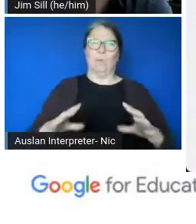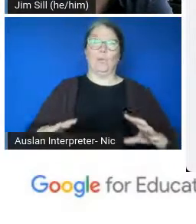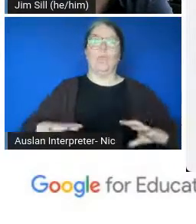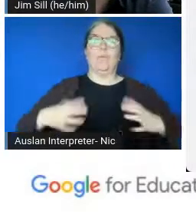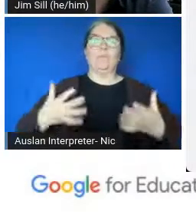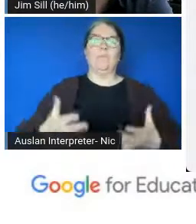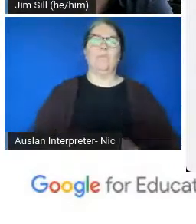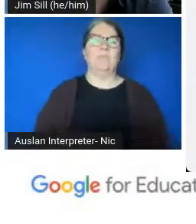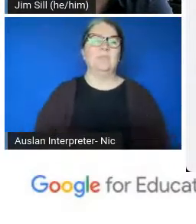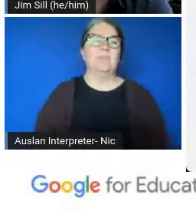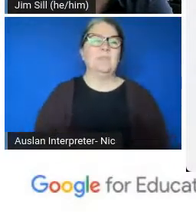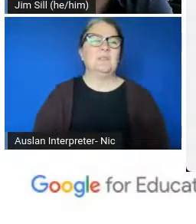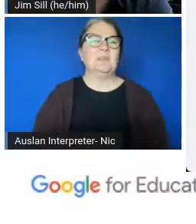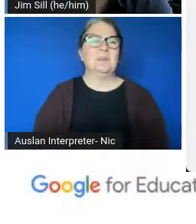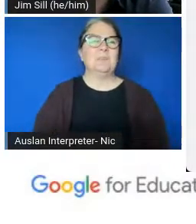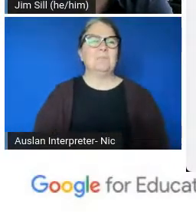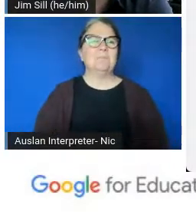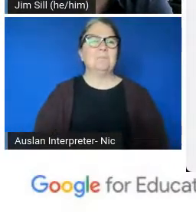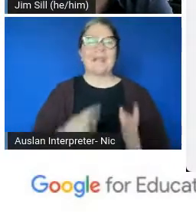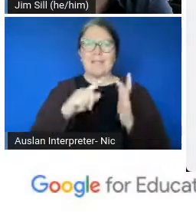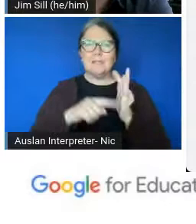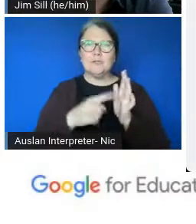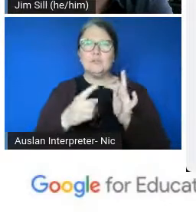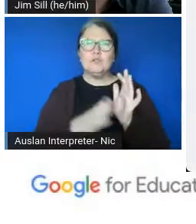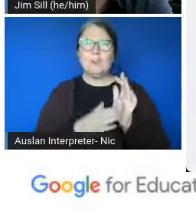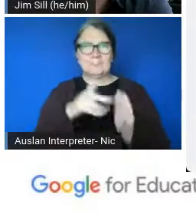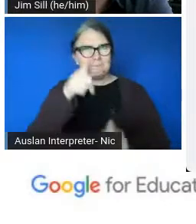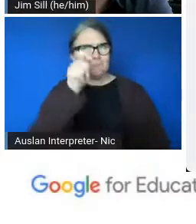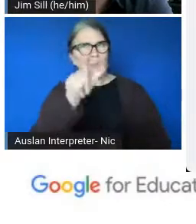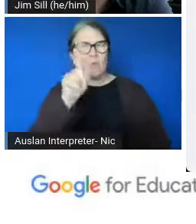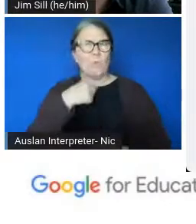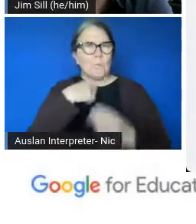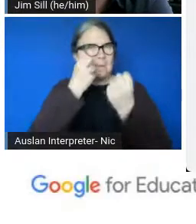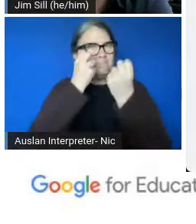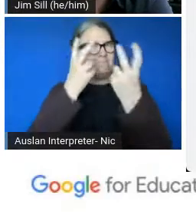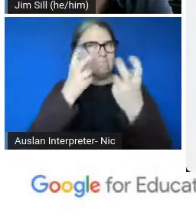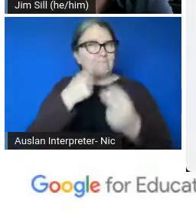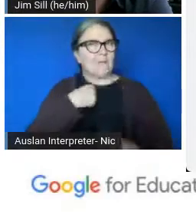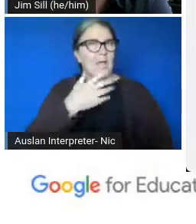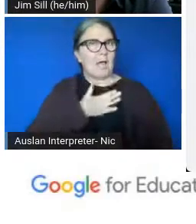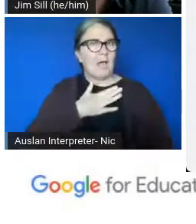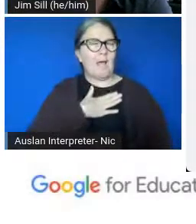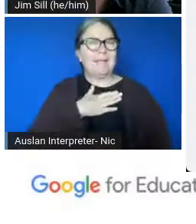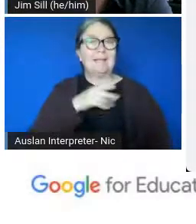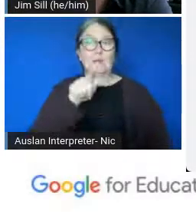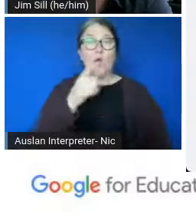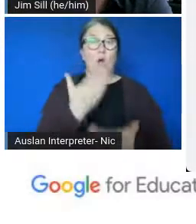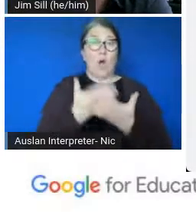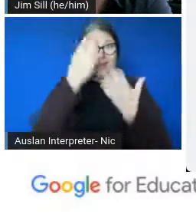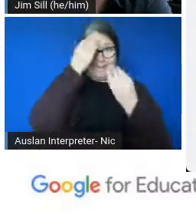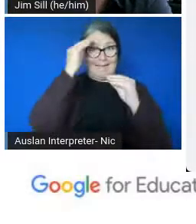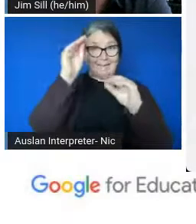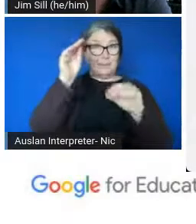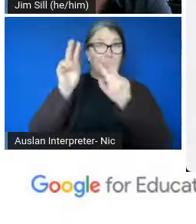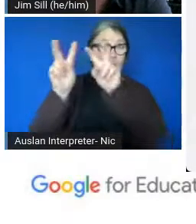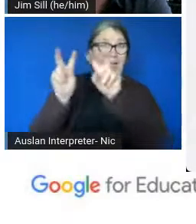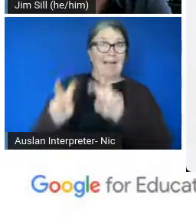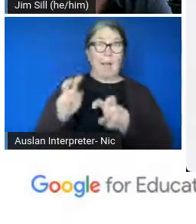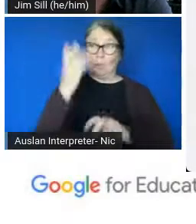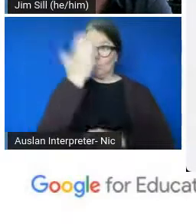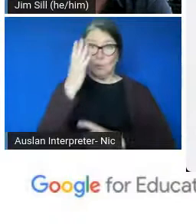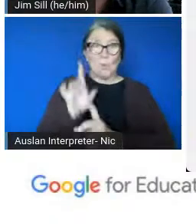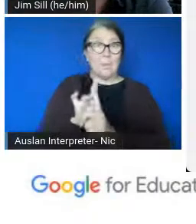I can interrupt you for a second, Fee, is that on the Google for Education accounts, there is an opportunity for schools to create templates of their